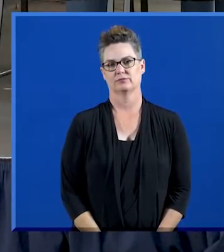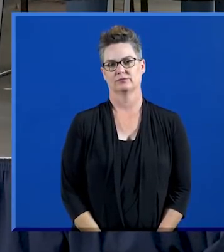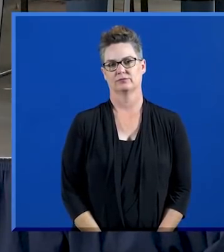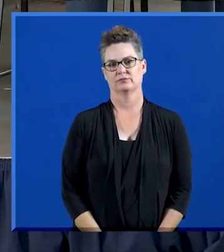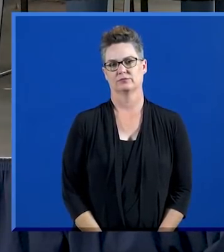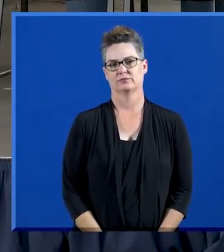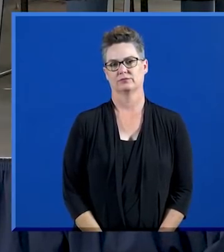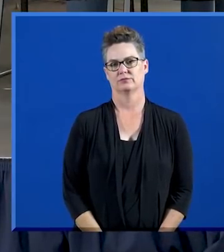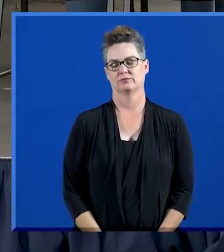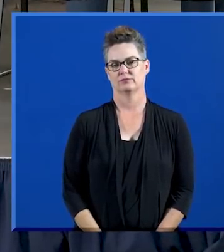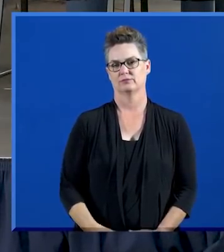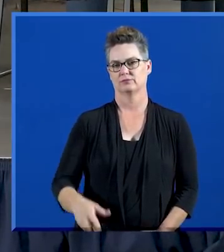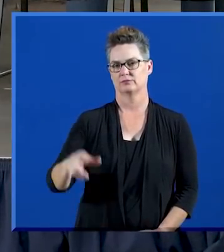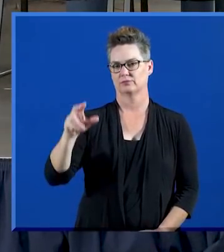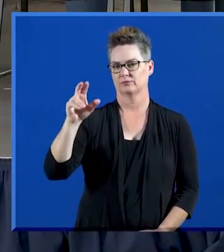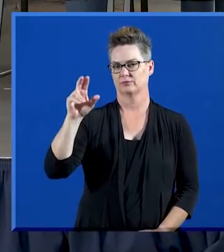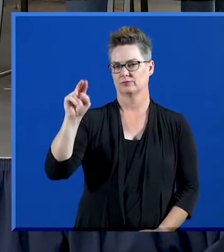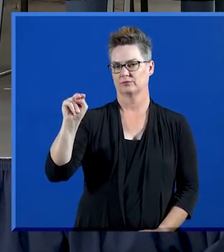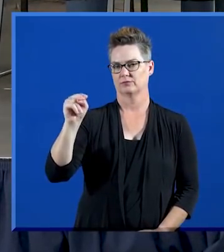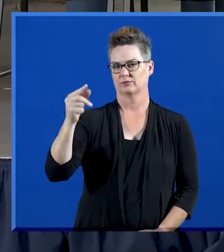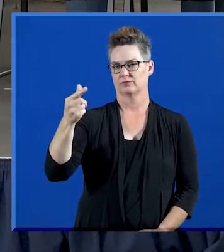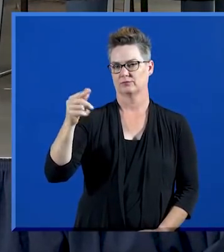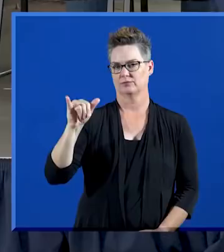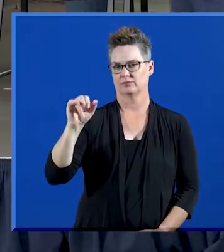Nguyen Pham.